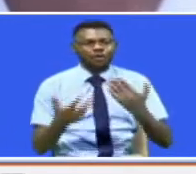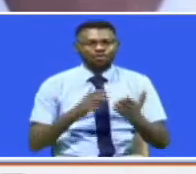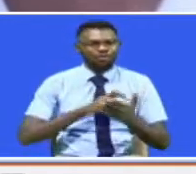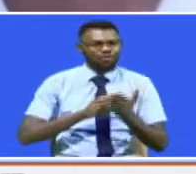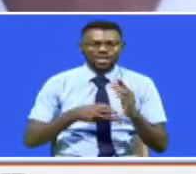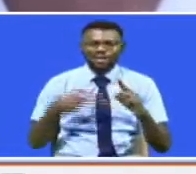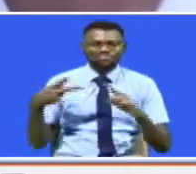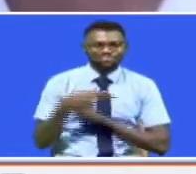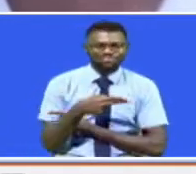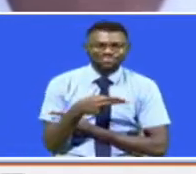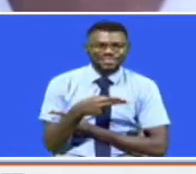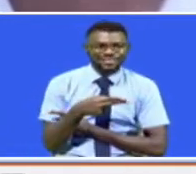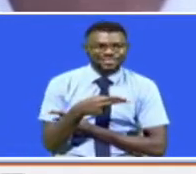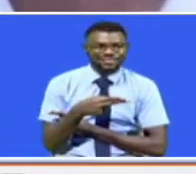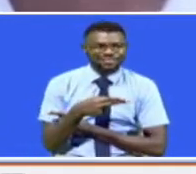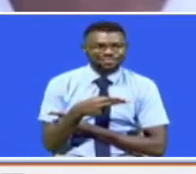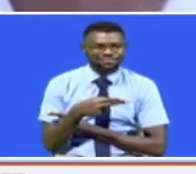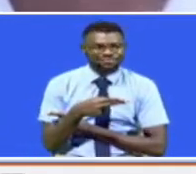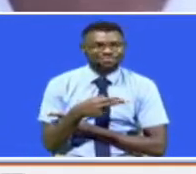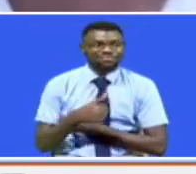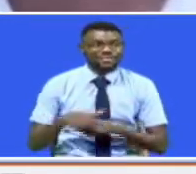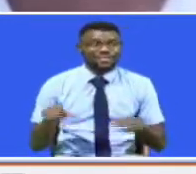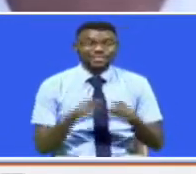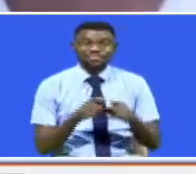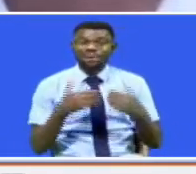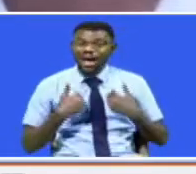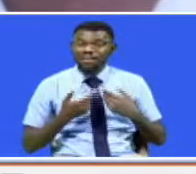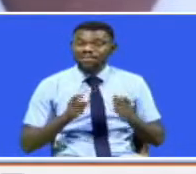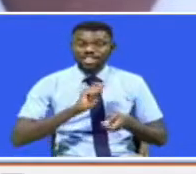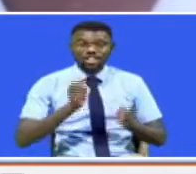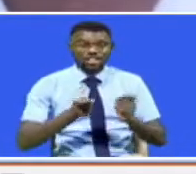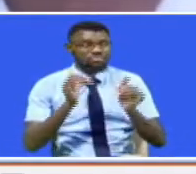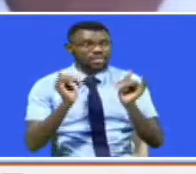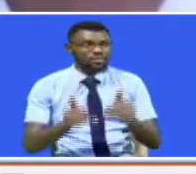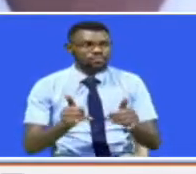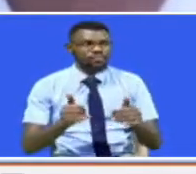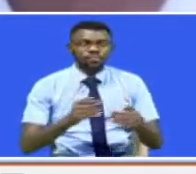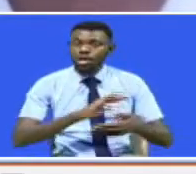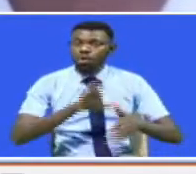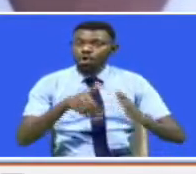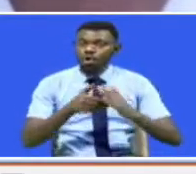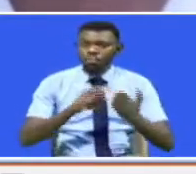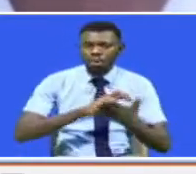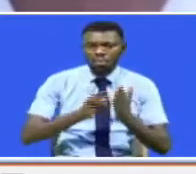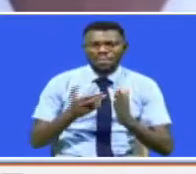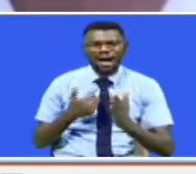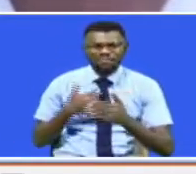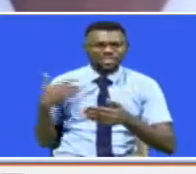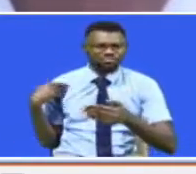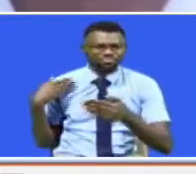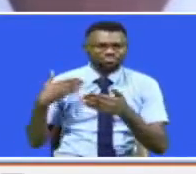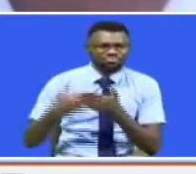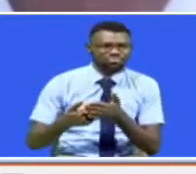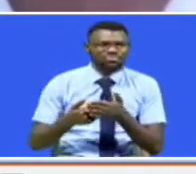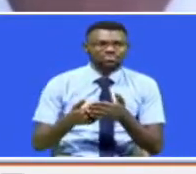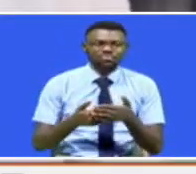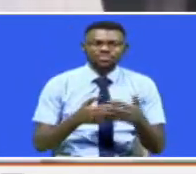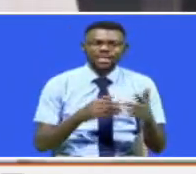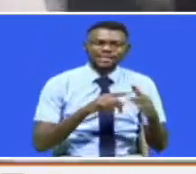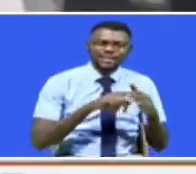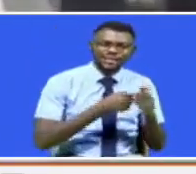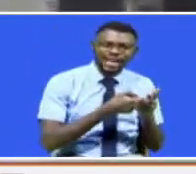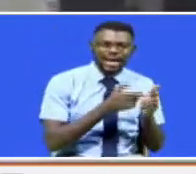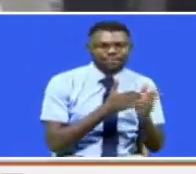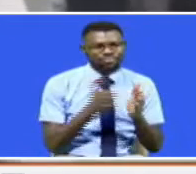this current situation, for sure, because there are also new changes, always contracts have been there, and we have been starting contracts and ending contracts.